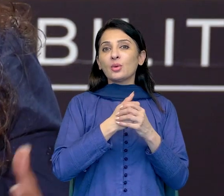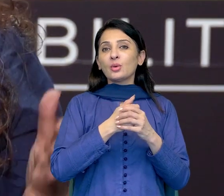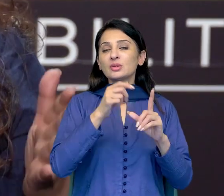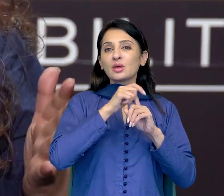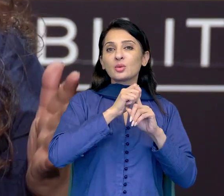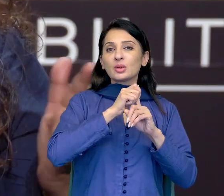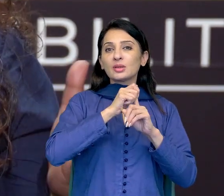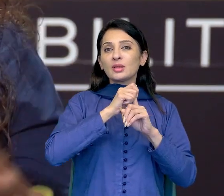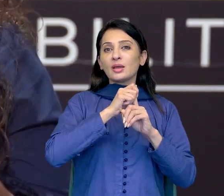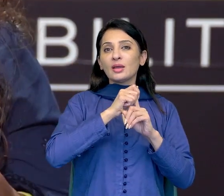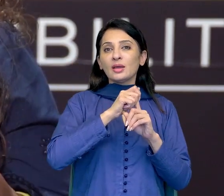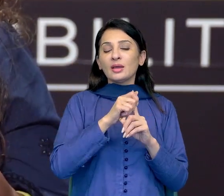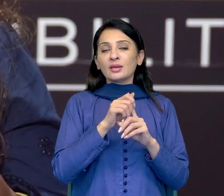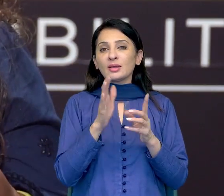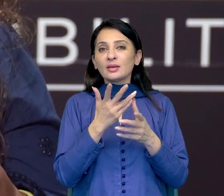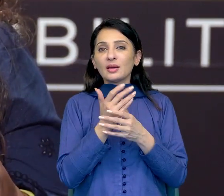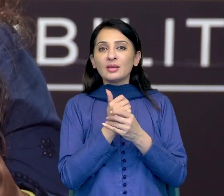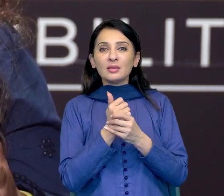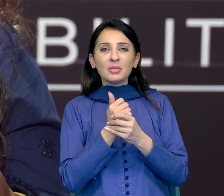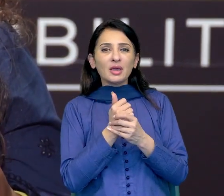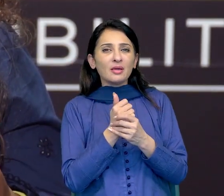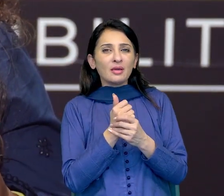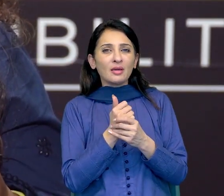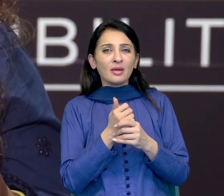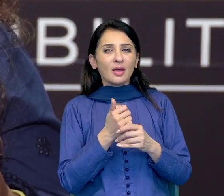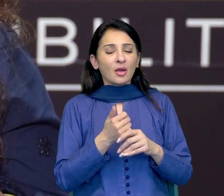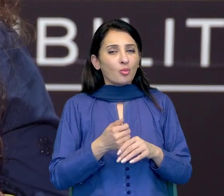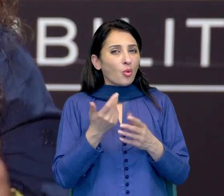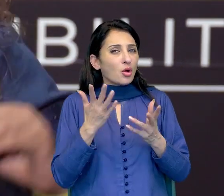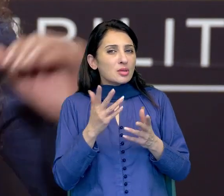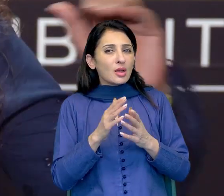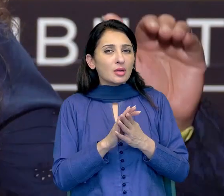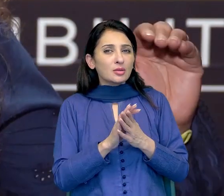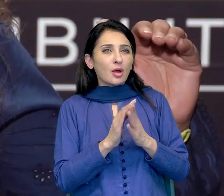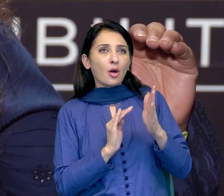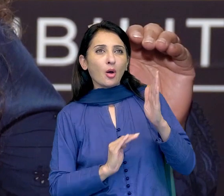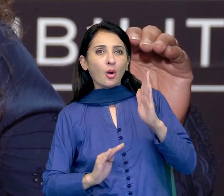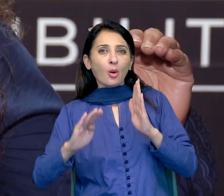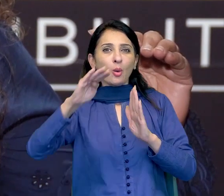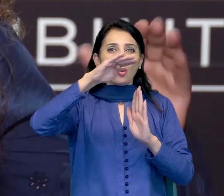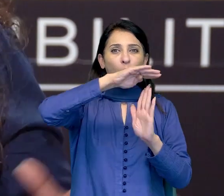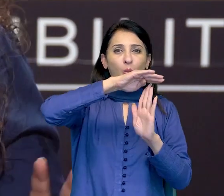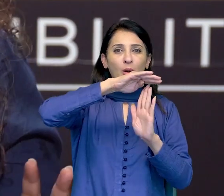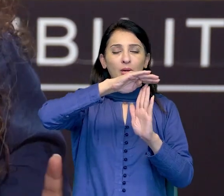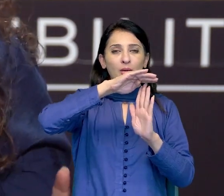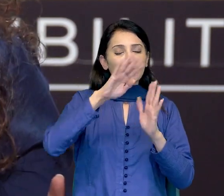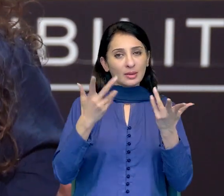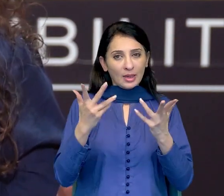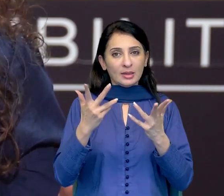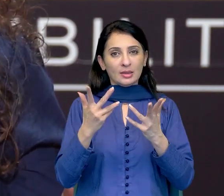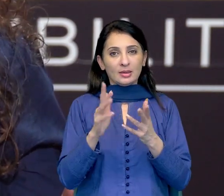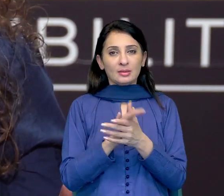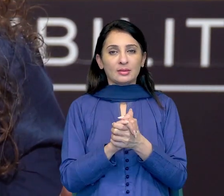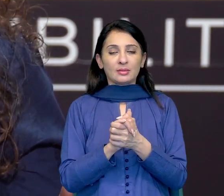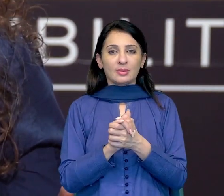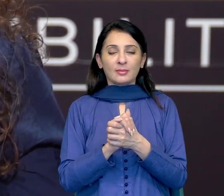together. So art is not something which needs to be placed on a pedestal as something very